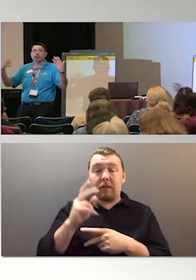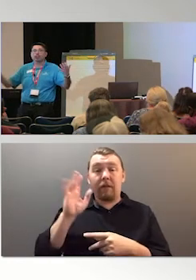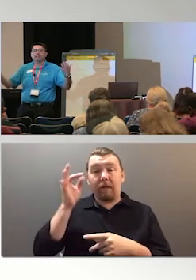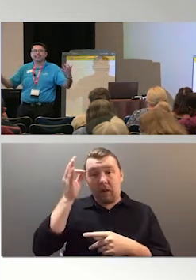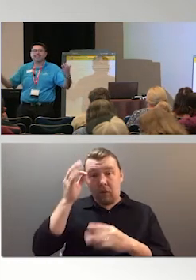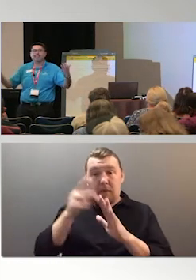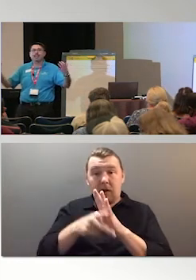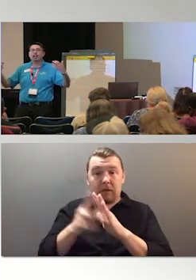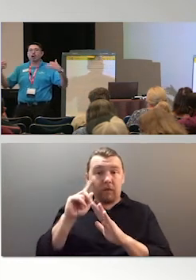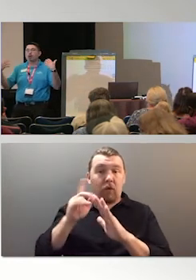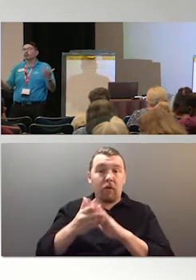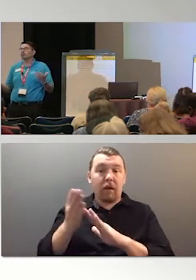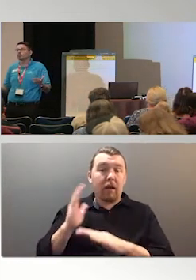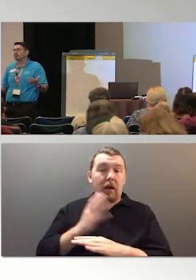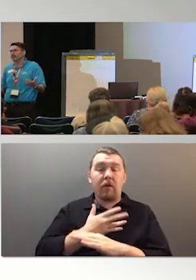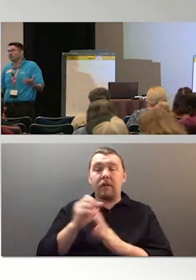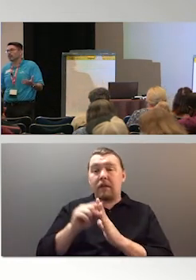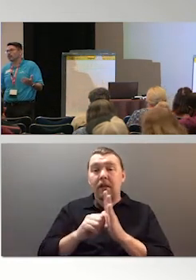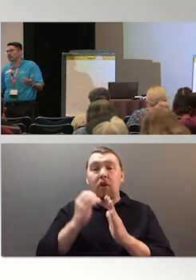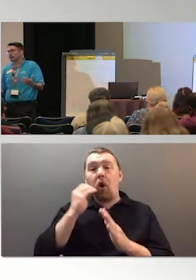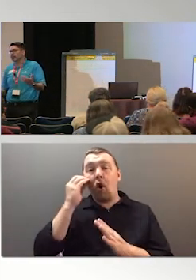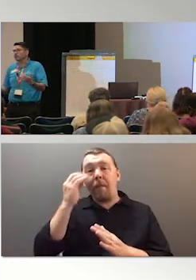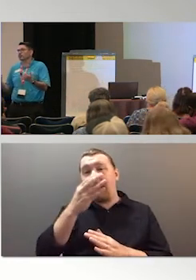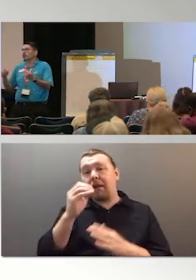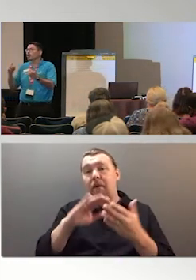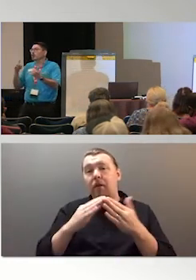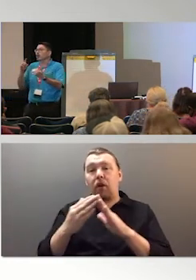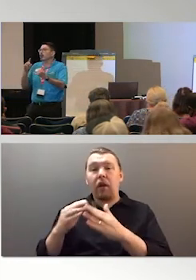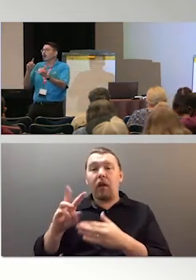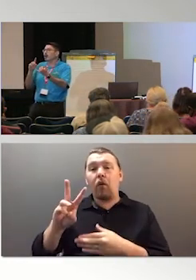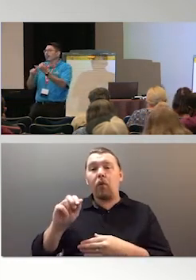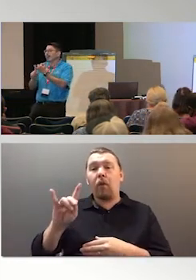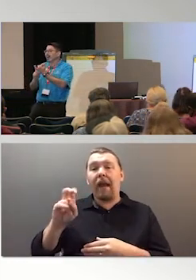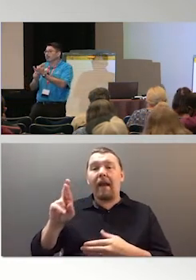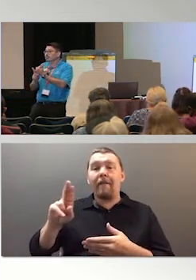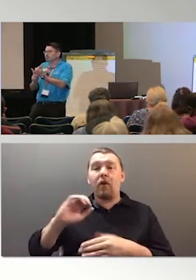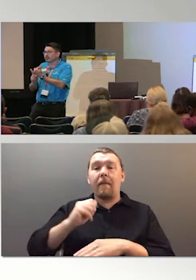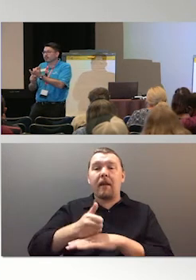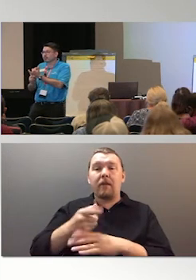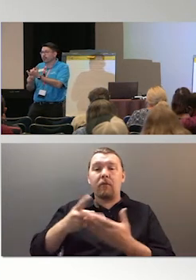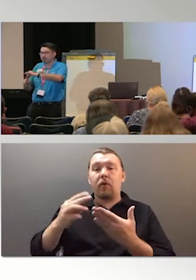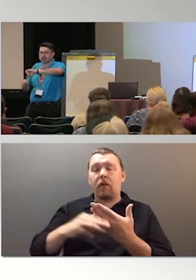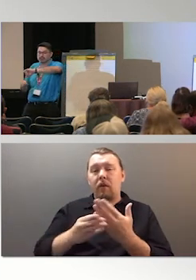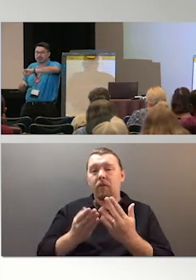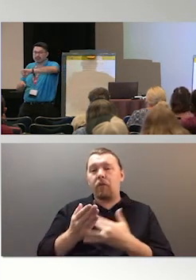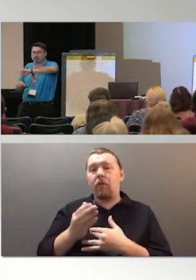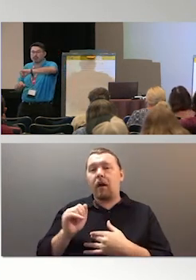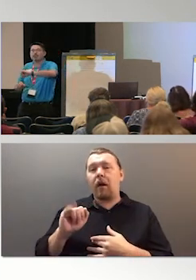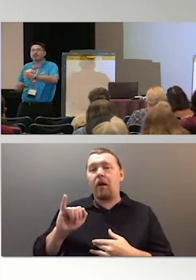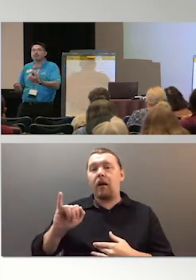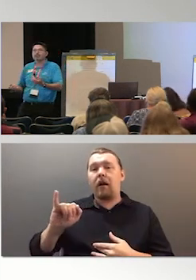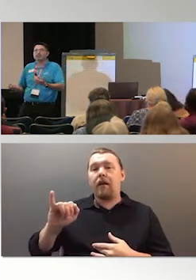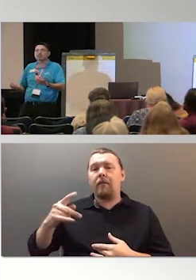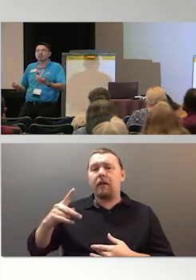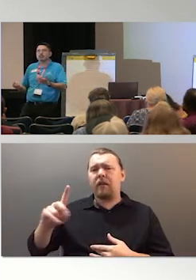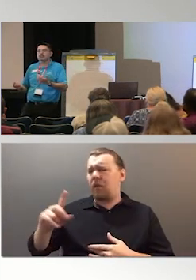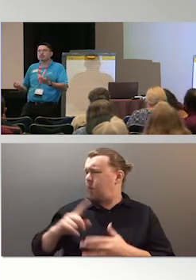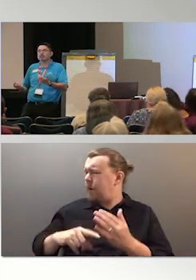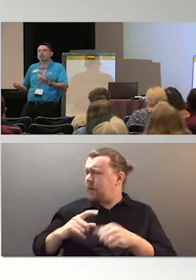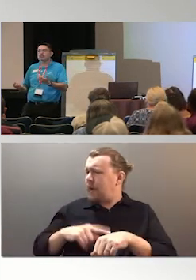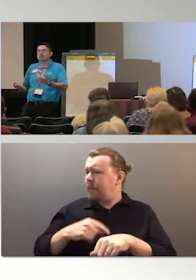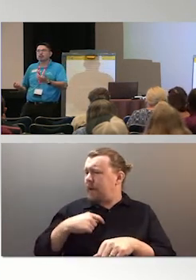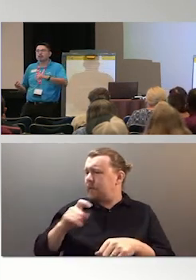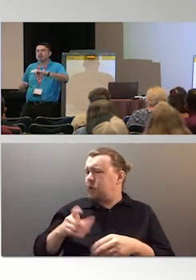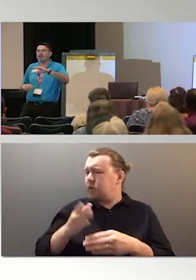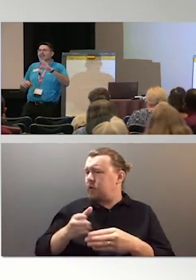running our state home and community-based waiver program. So the iBudget waiver through APD. What time am I supposed to be done? I don't even